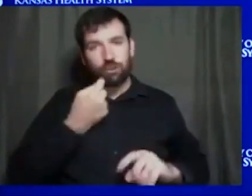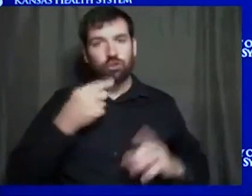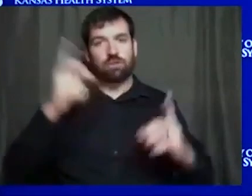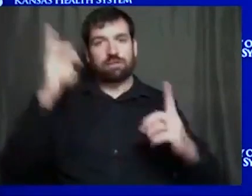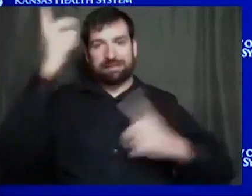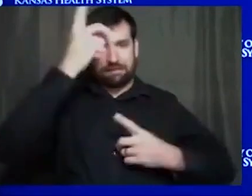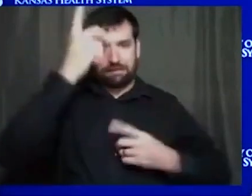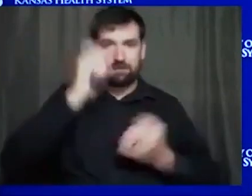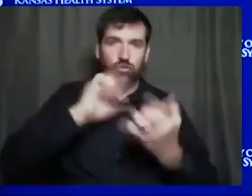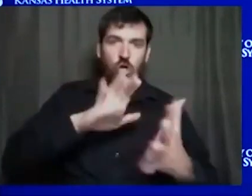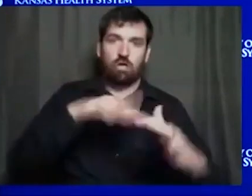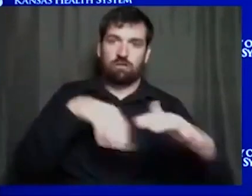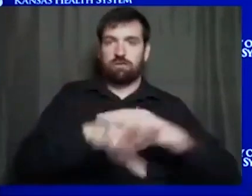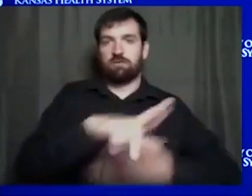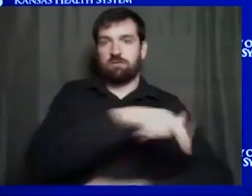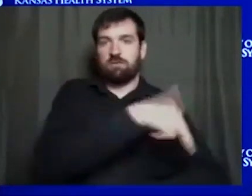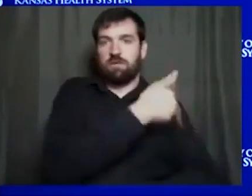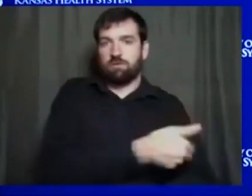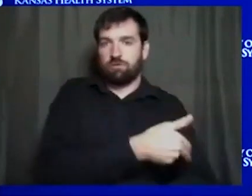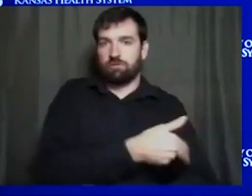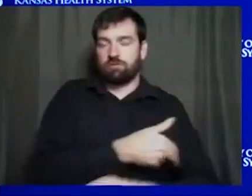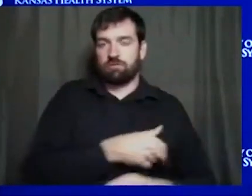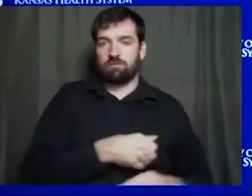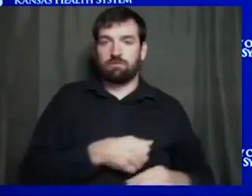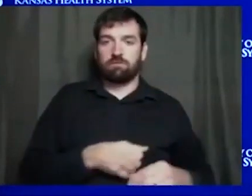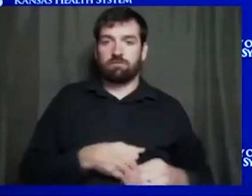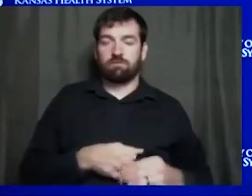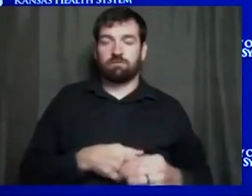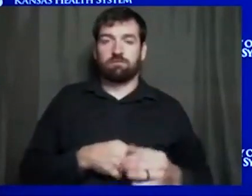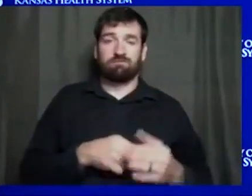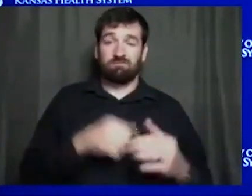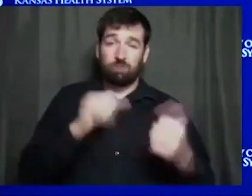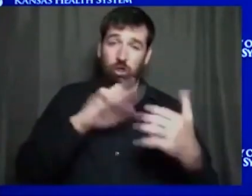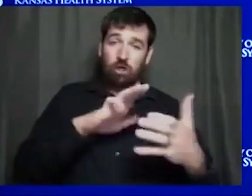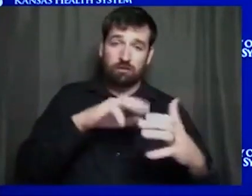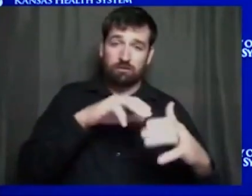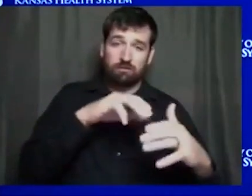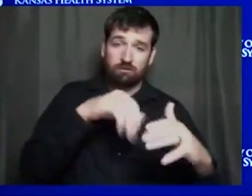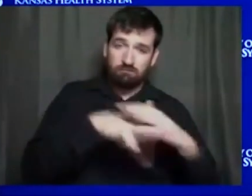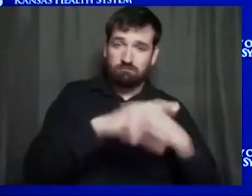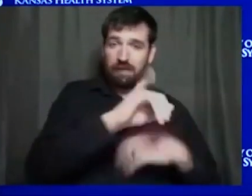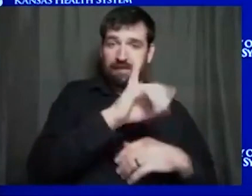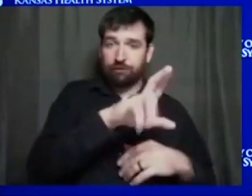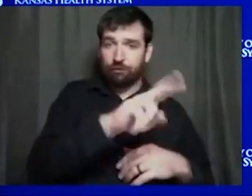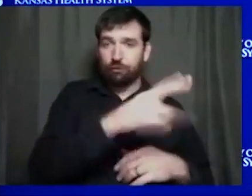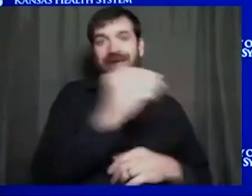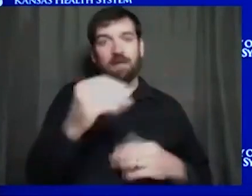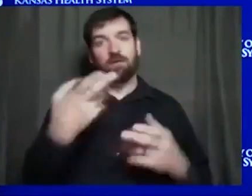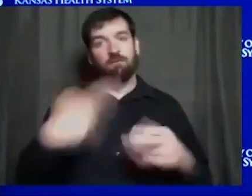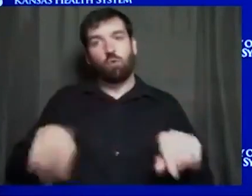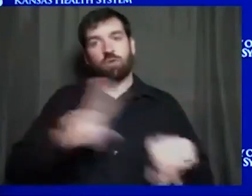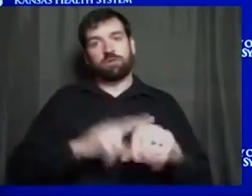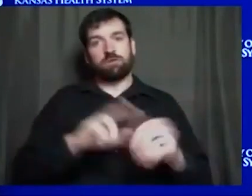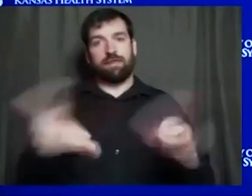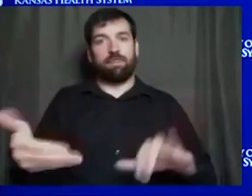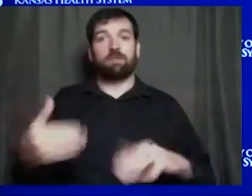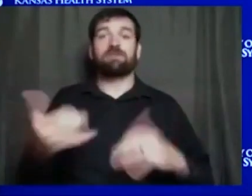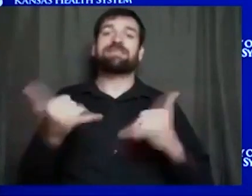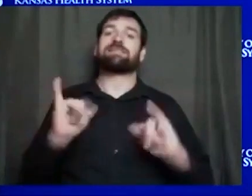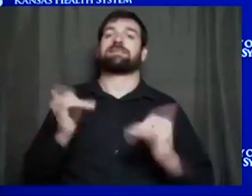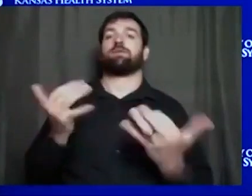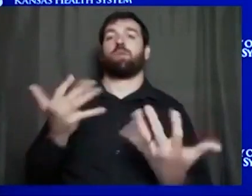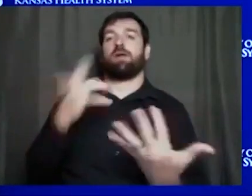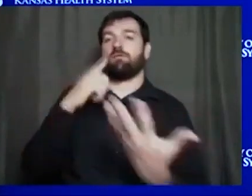to the hospital, makes you ill enough to go into the ICU, and of course die. So we are still waiting for the full guidance and the data set from